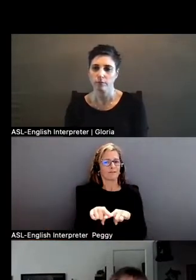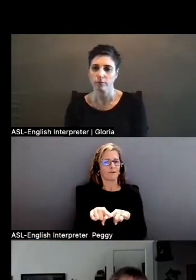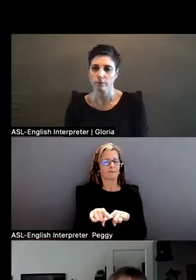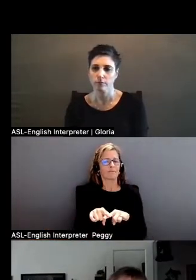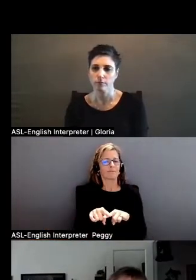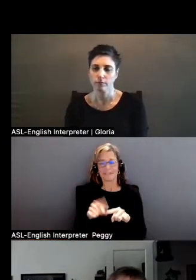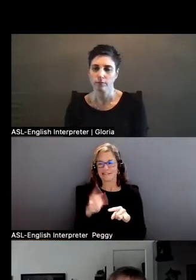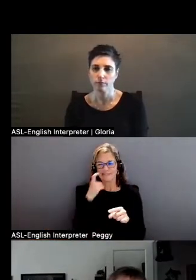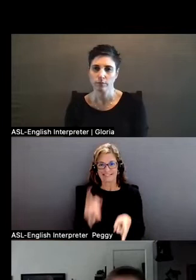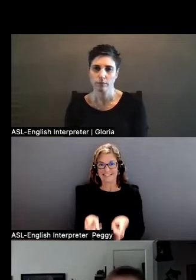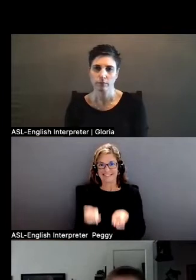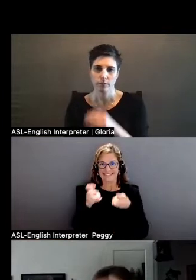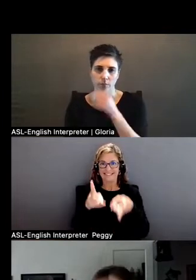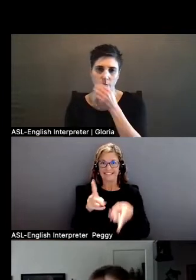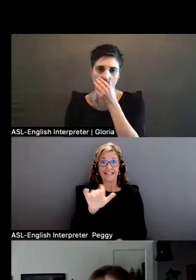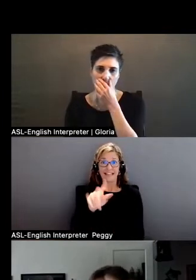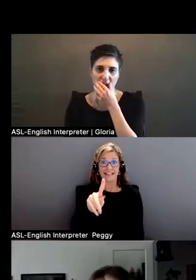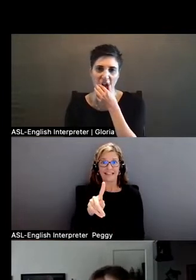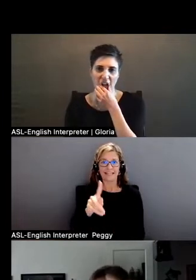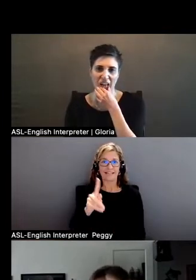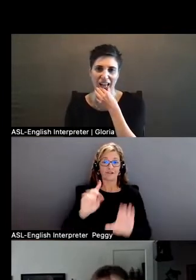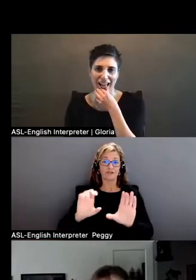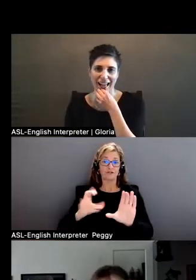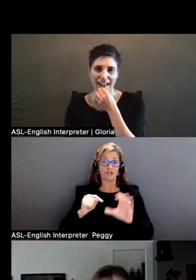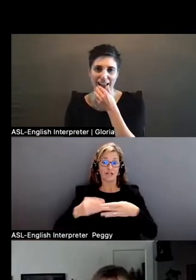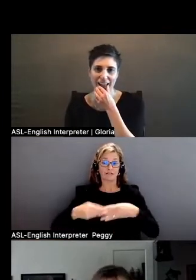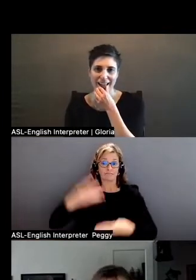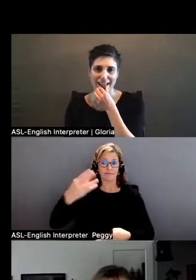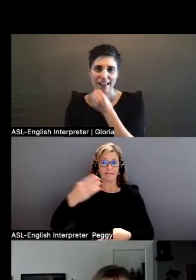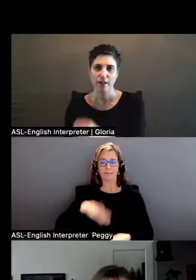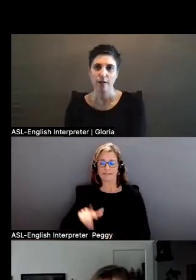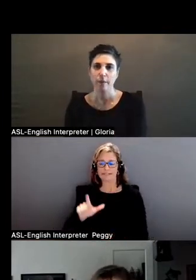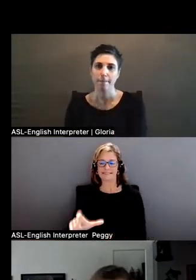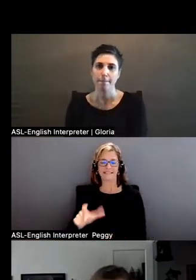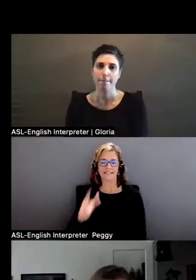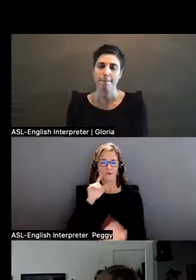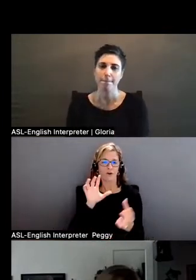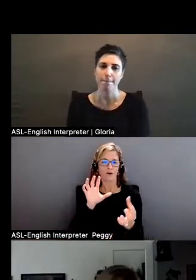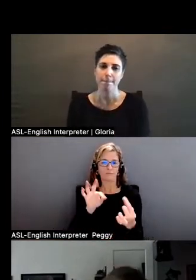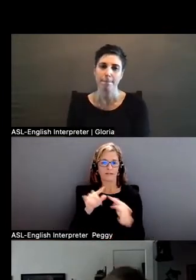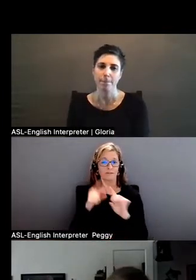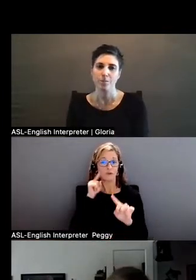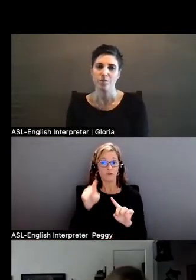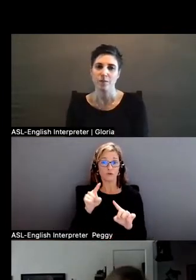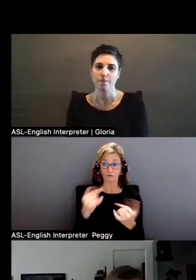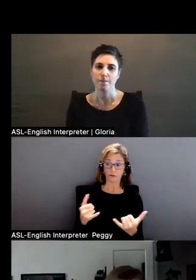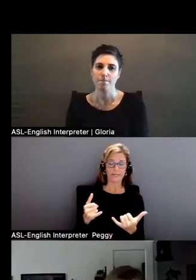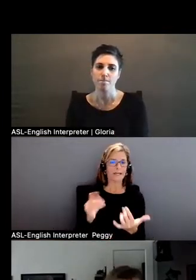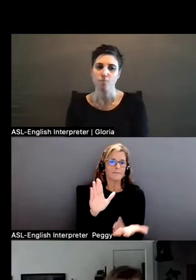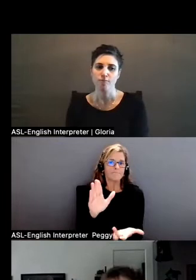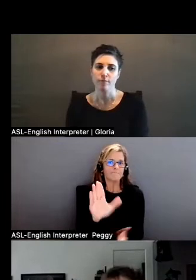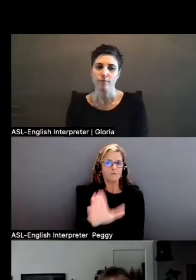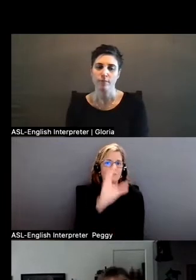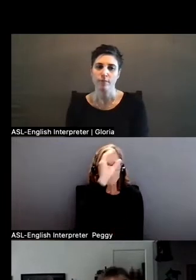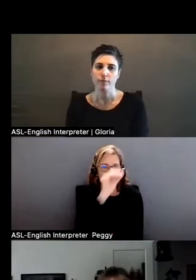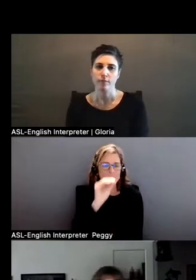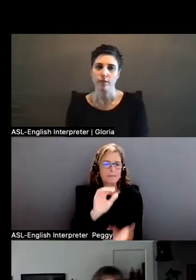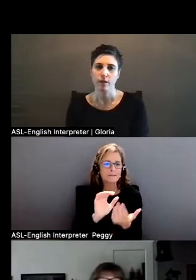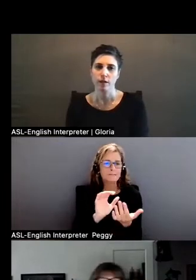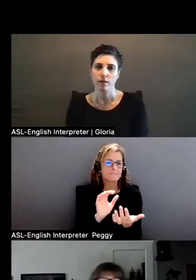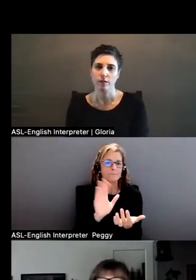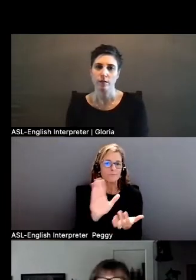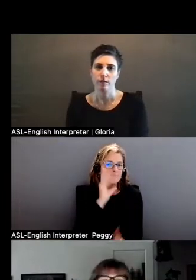remind you of where the feedback form is, to let us know how today went for you, how we can do better, what you'd like to see